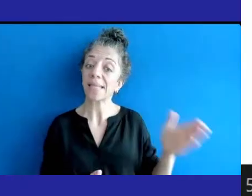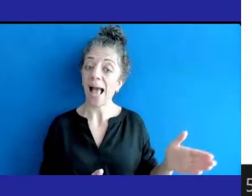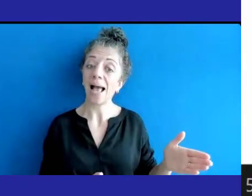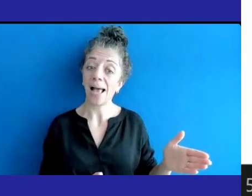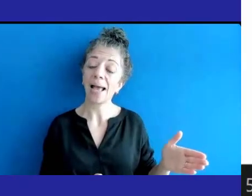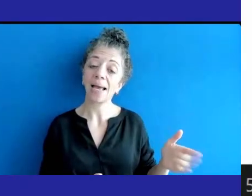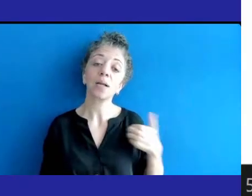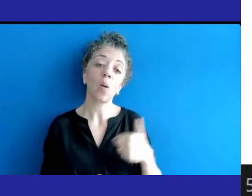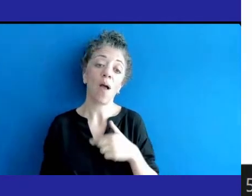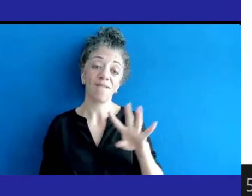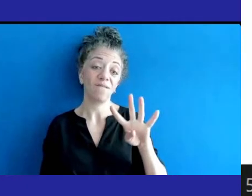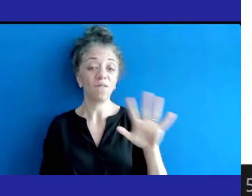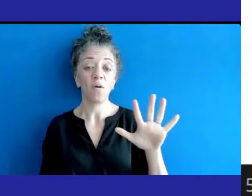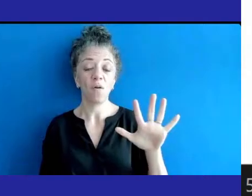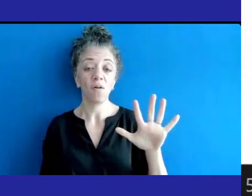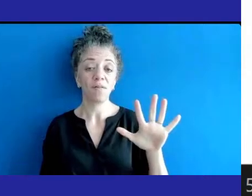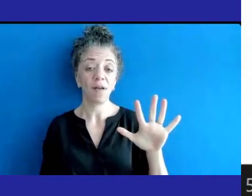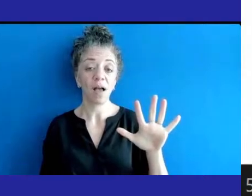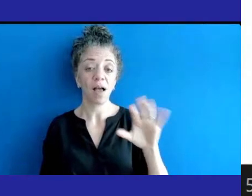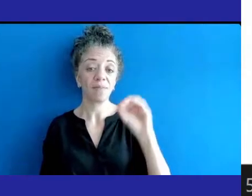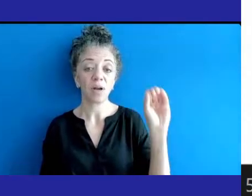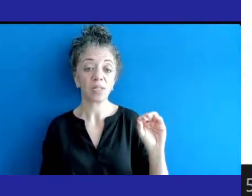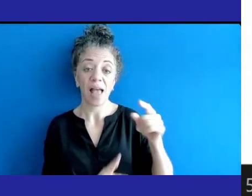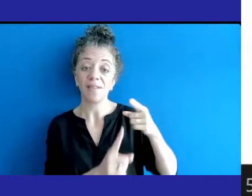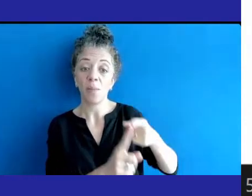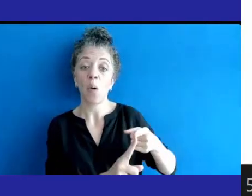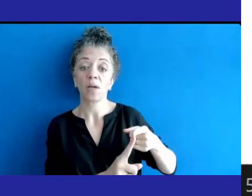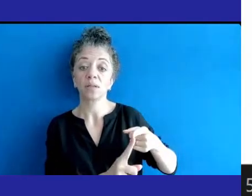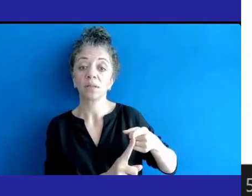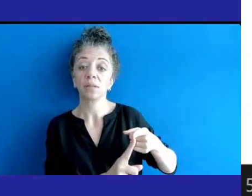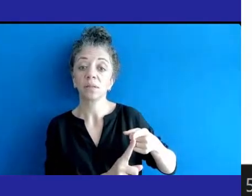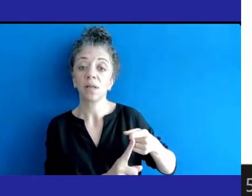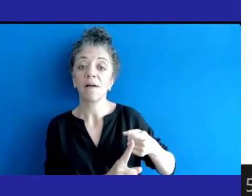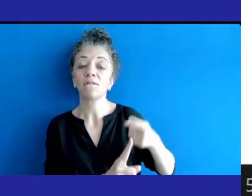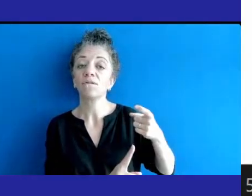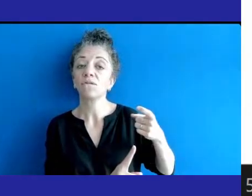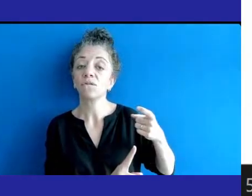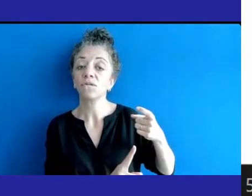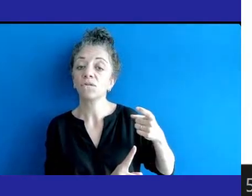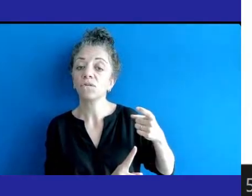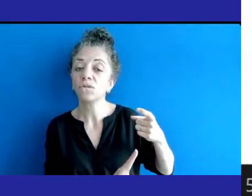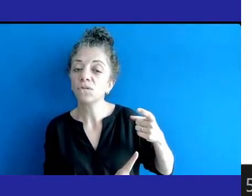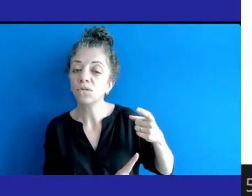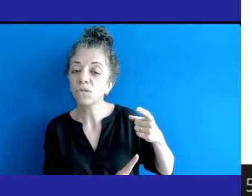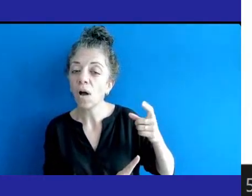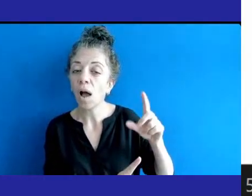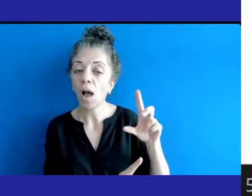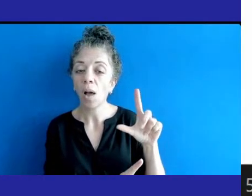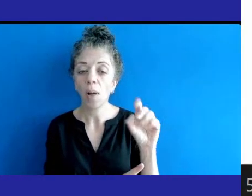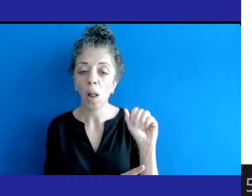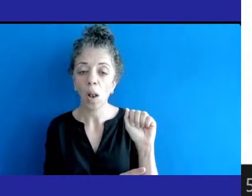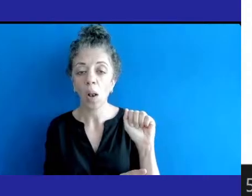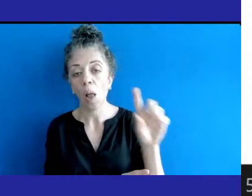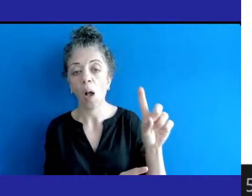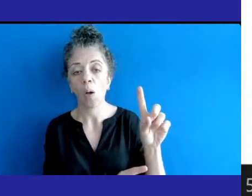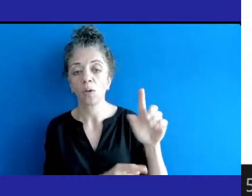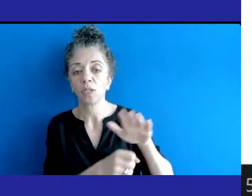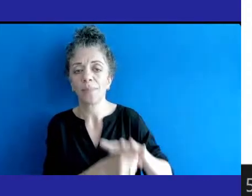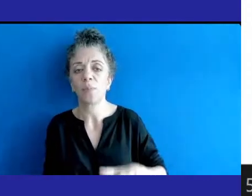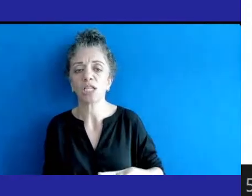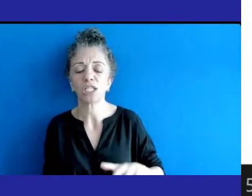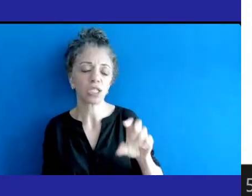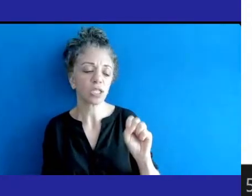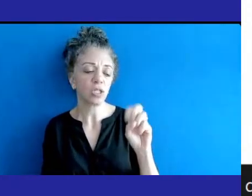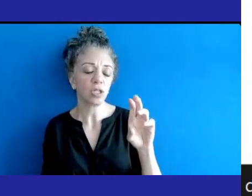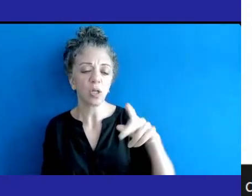of the points are derived from viral load suppression, which is, as the board appreciates, the single most important